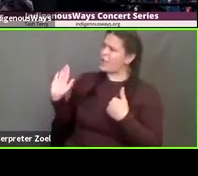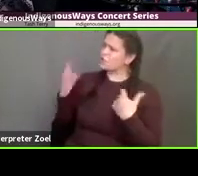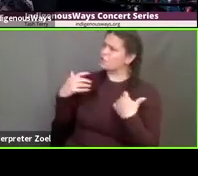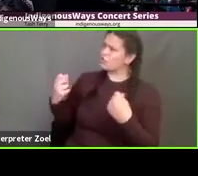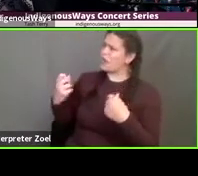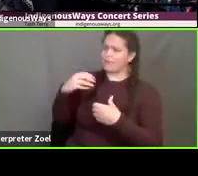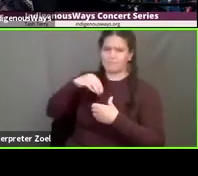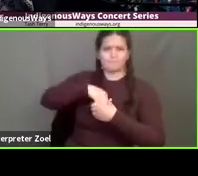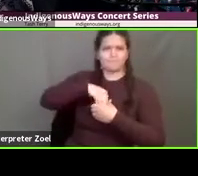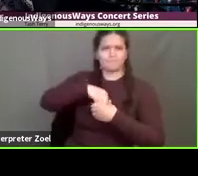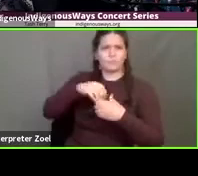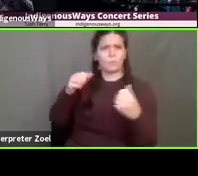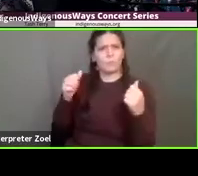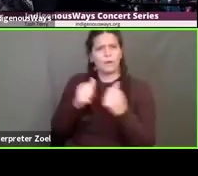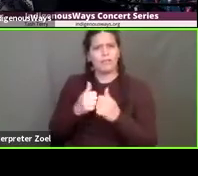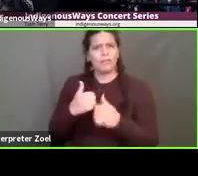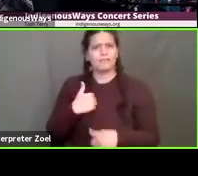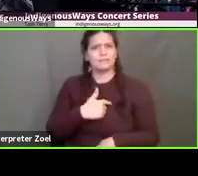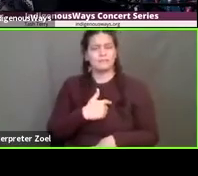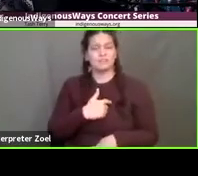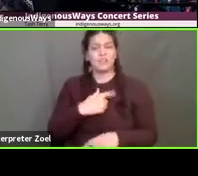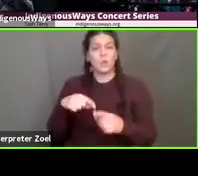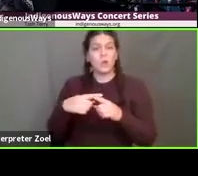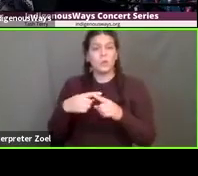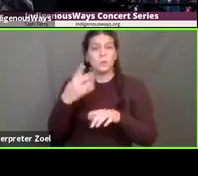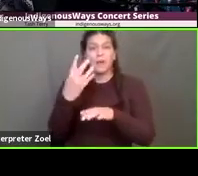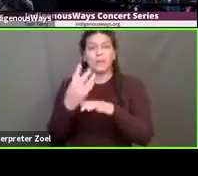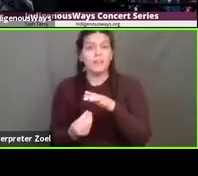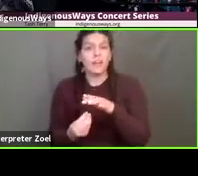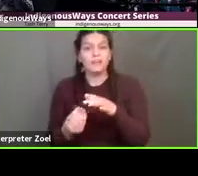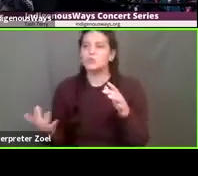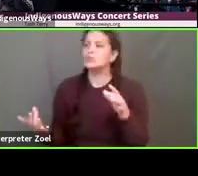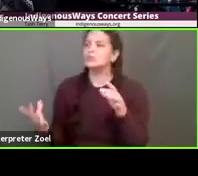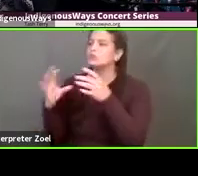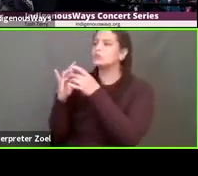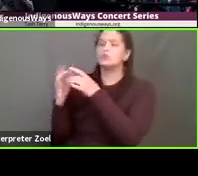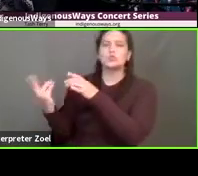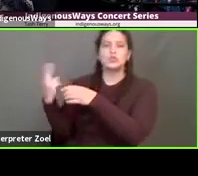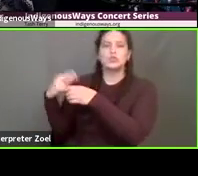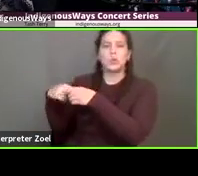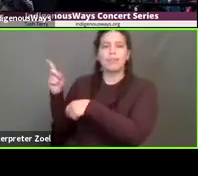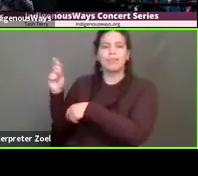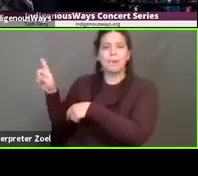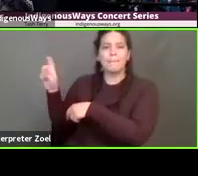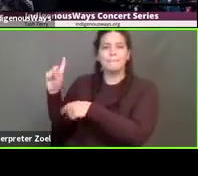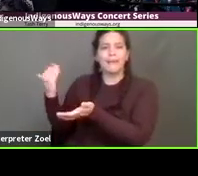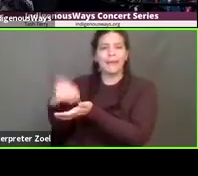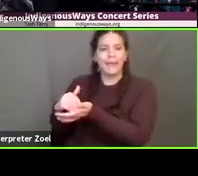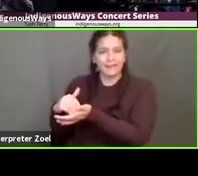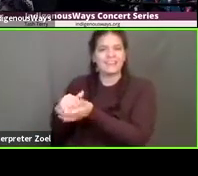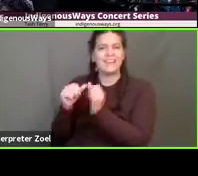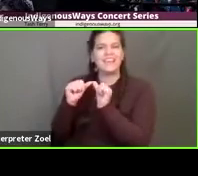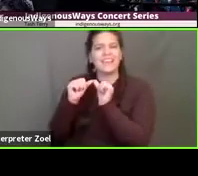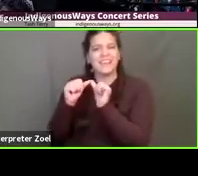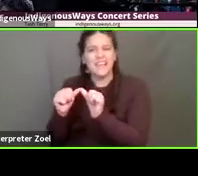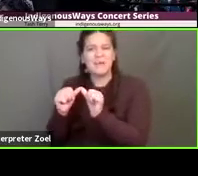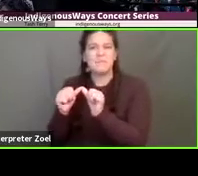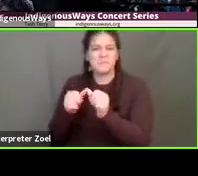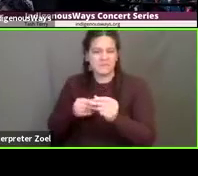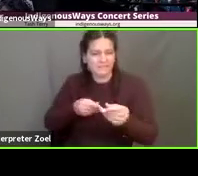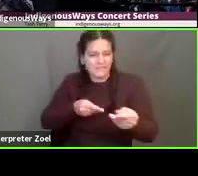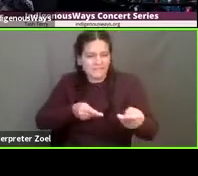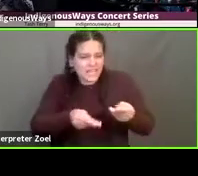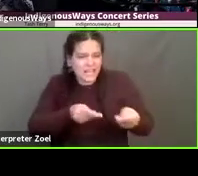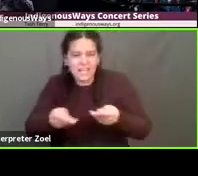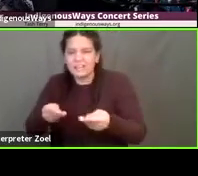and when we pass on, we just join them, and we just keep feeding and we keep sharing and we keep